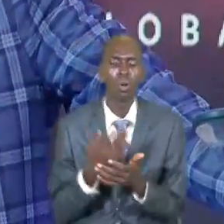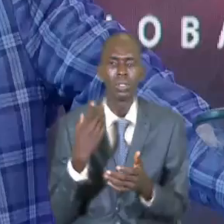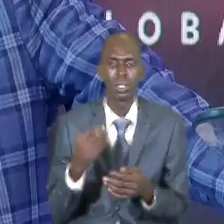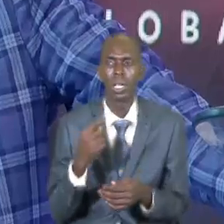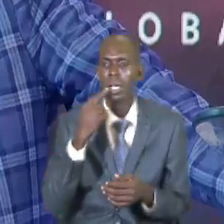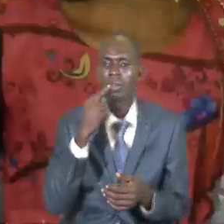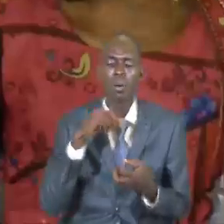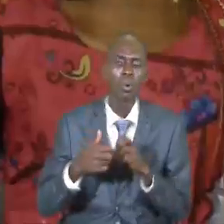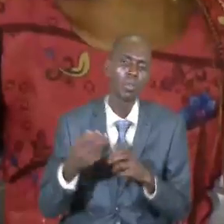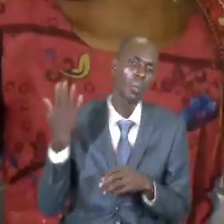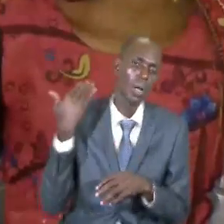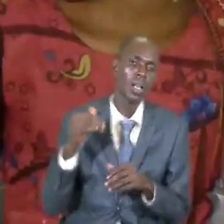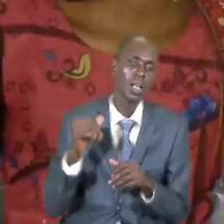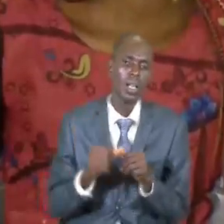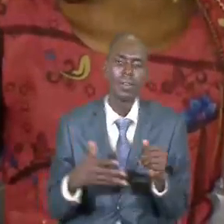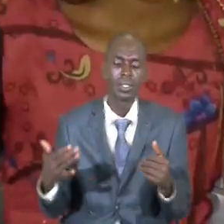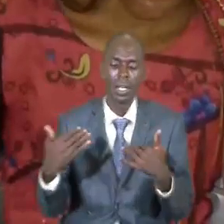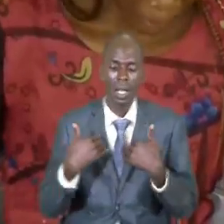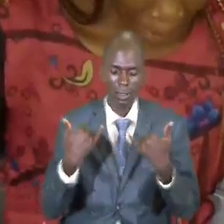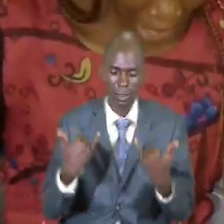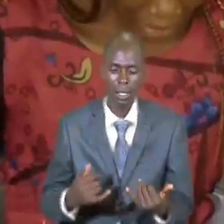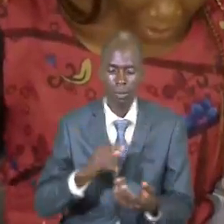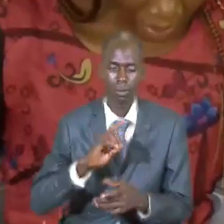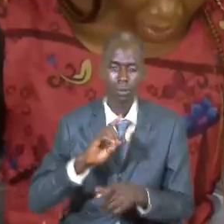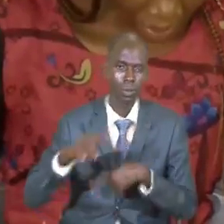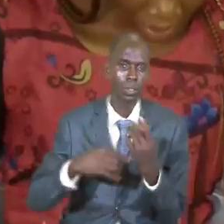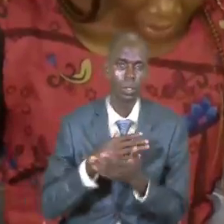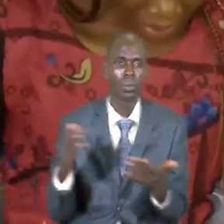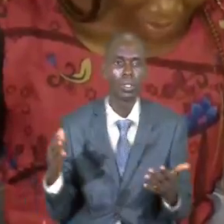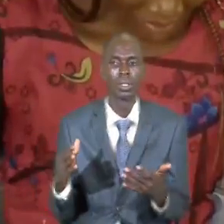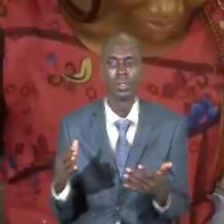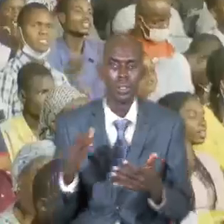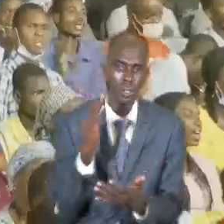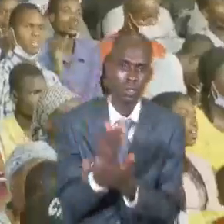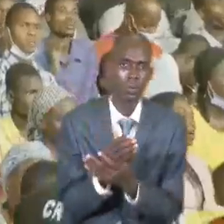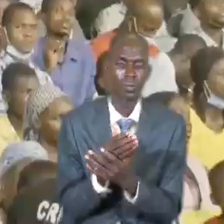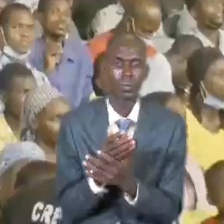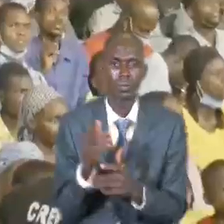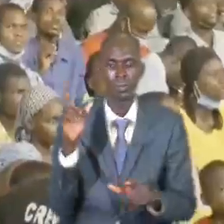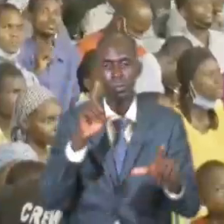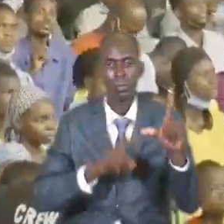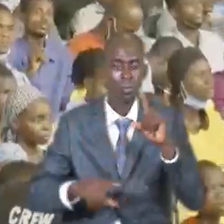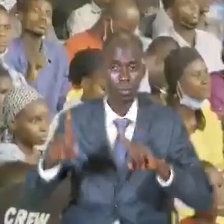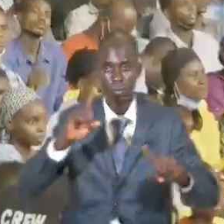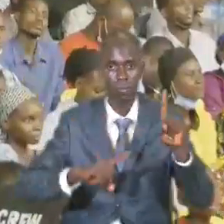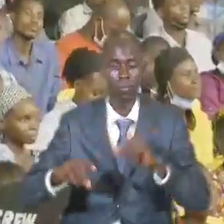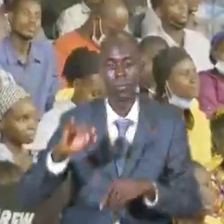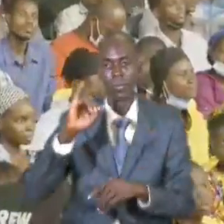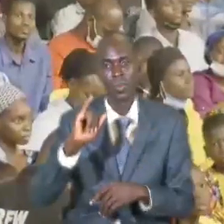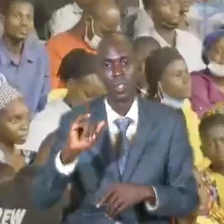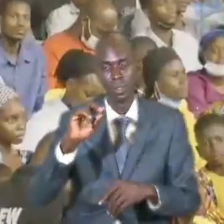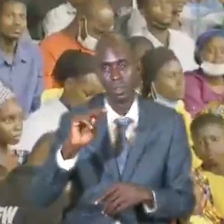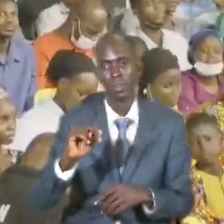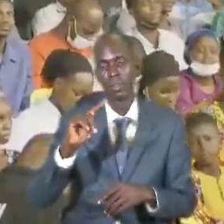now gone. Interruption. Somebody shout interruption. And so Jesus said